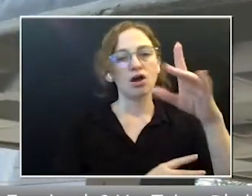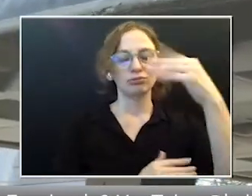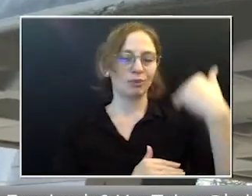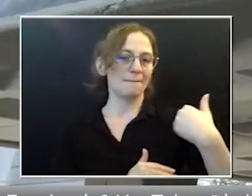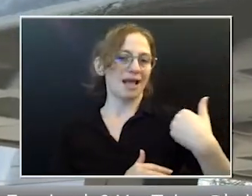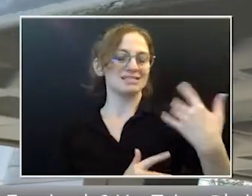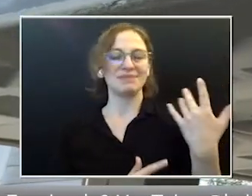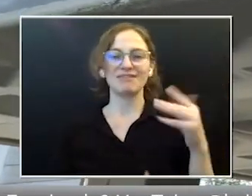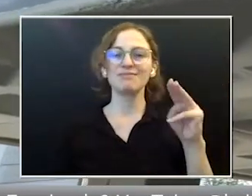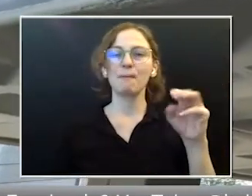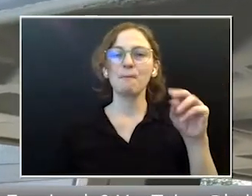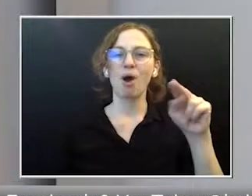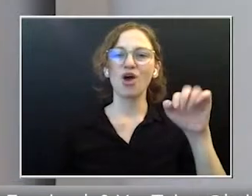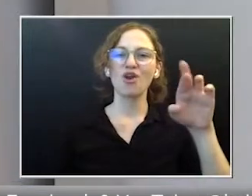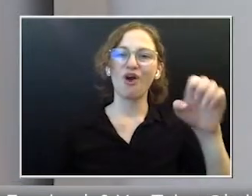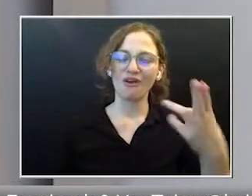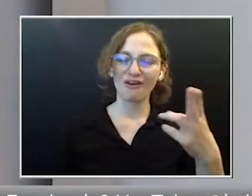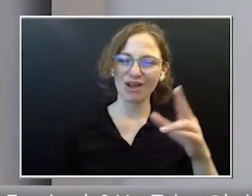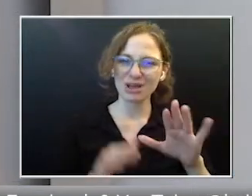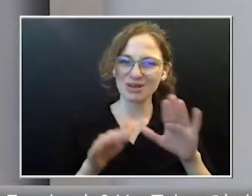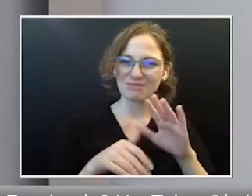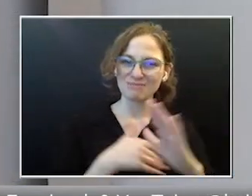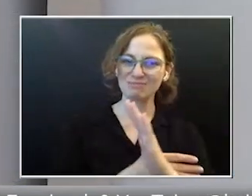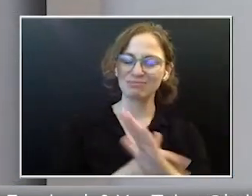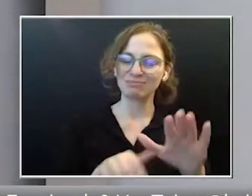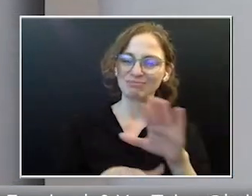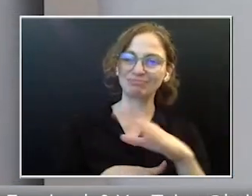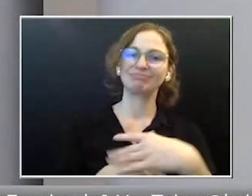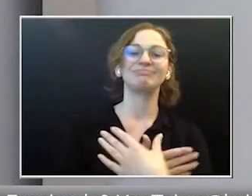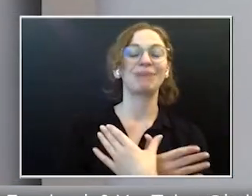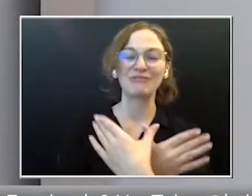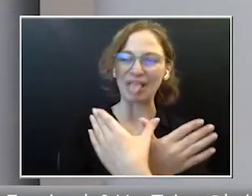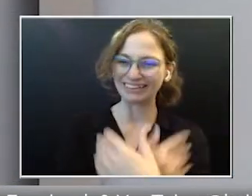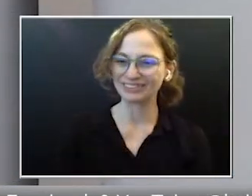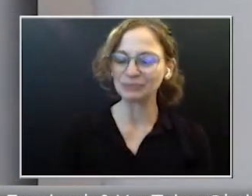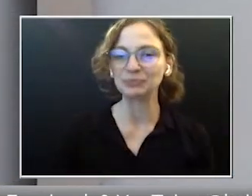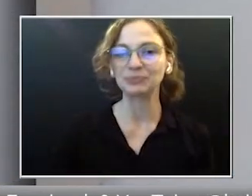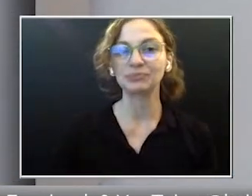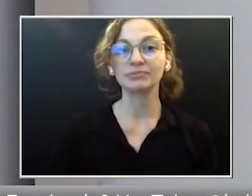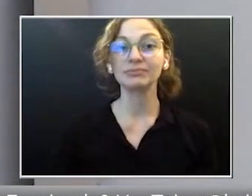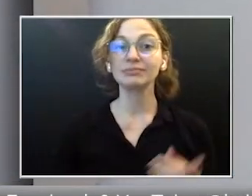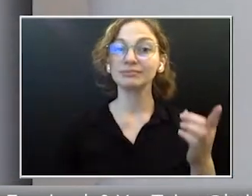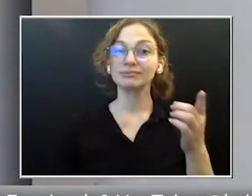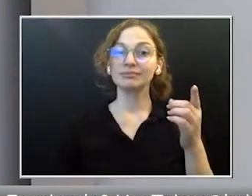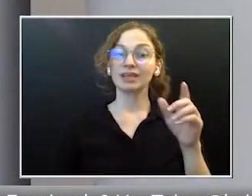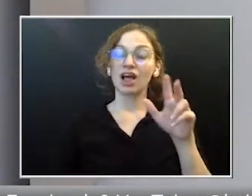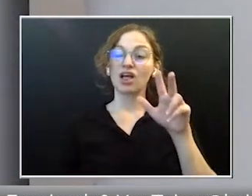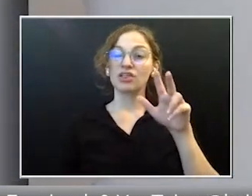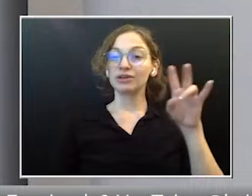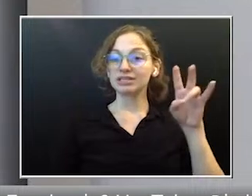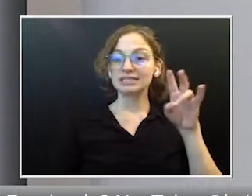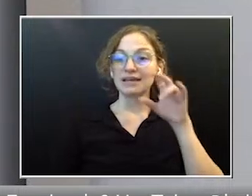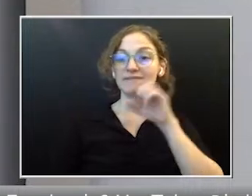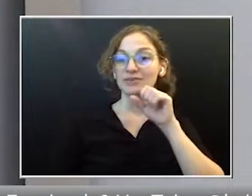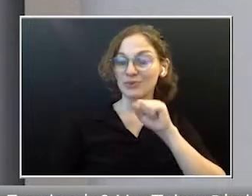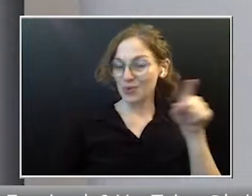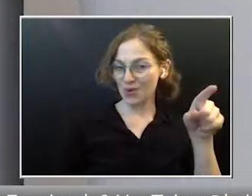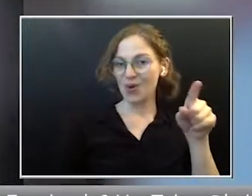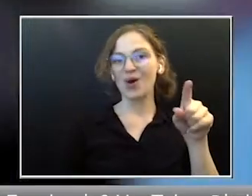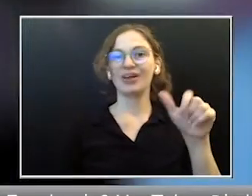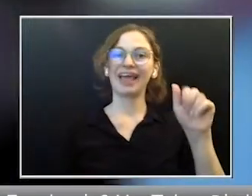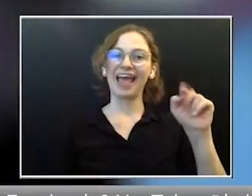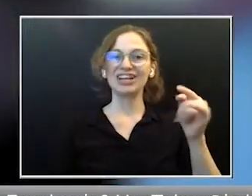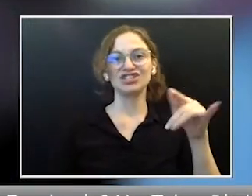of 2014, a personalized bra was made for 37-year-old Angela Candiano so she could strut her stuff in